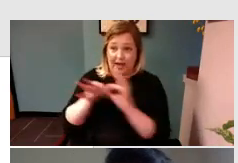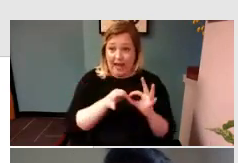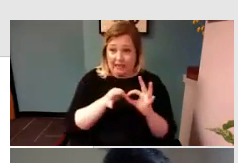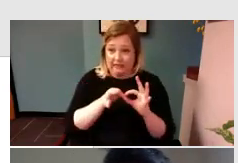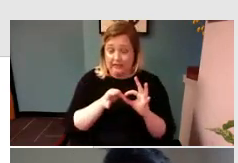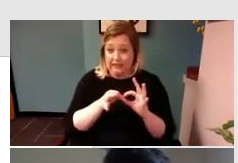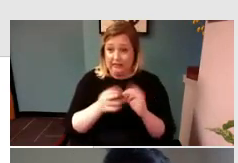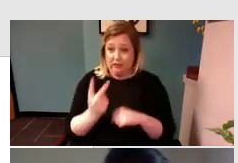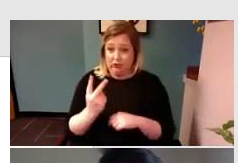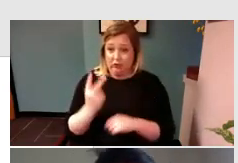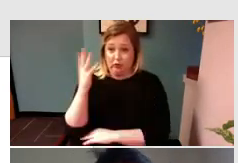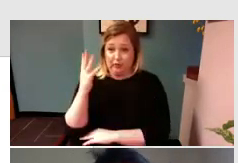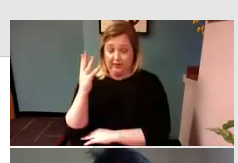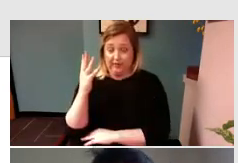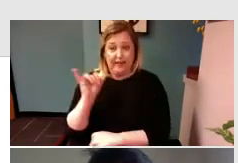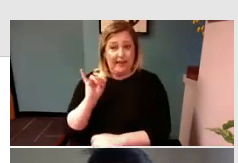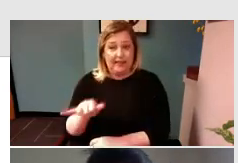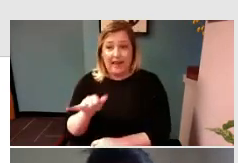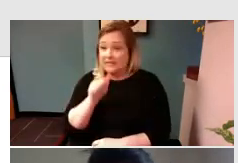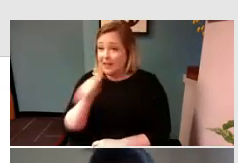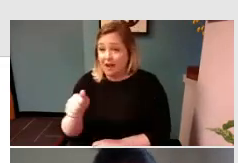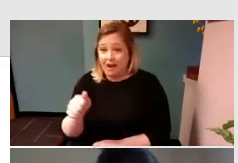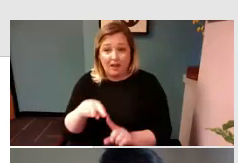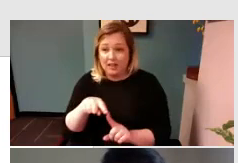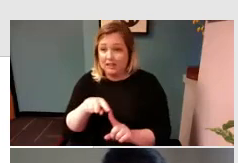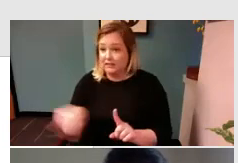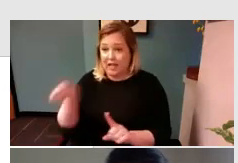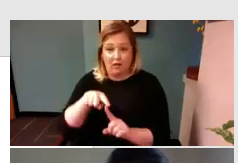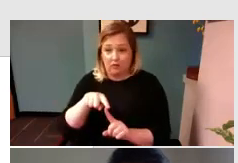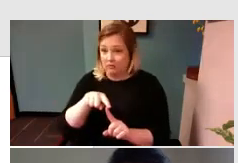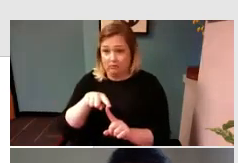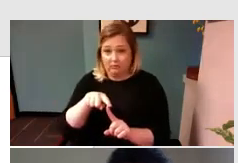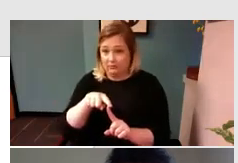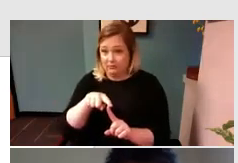a cycle, right? Because it does not go back anywhere. Now,